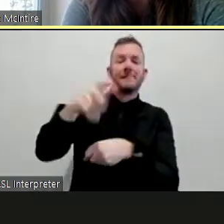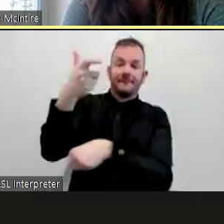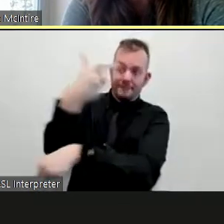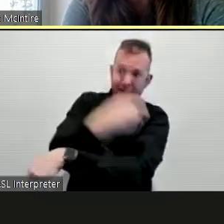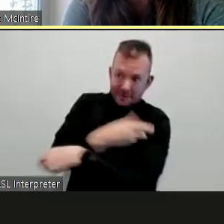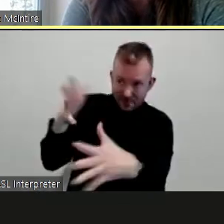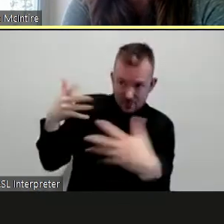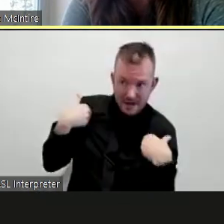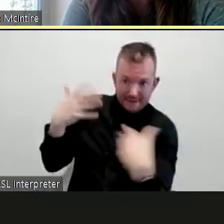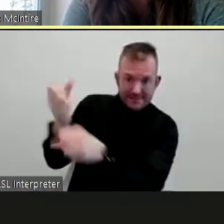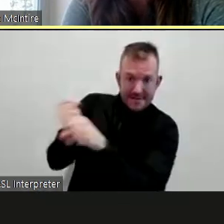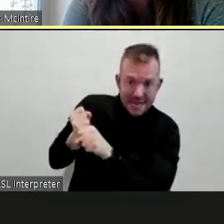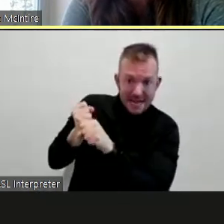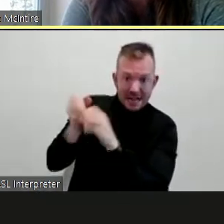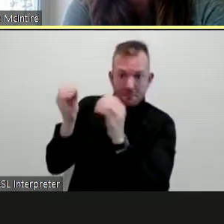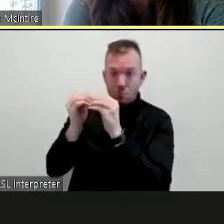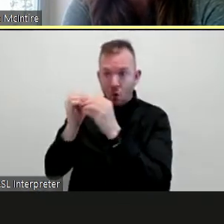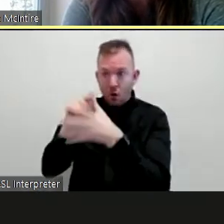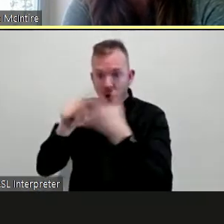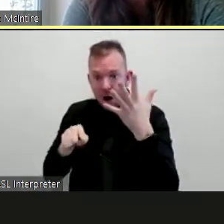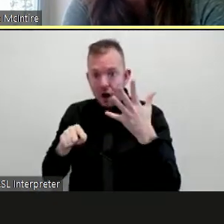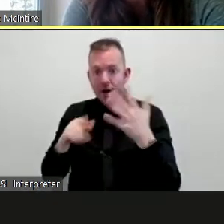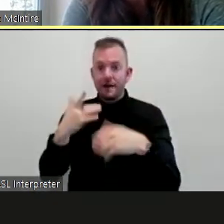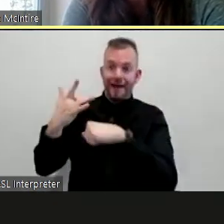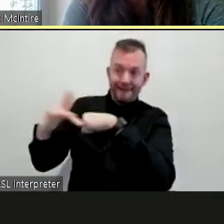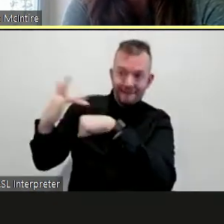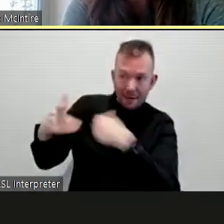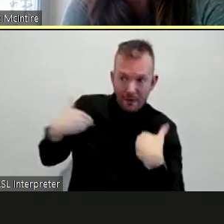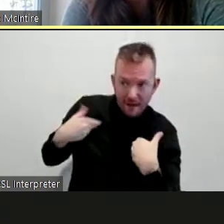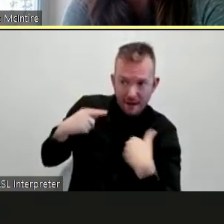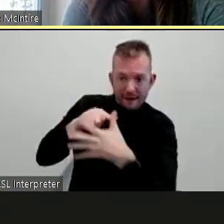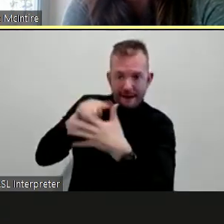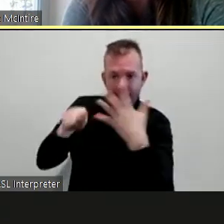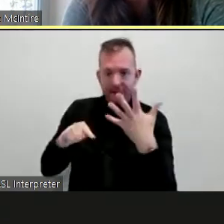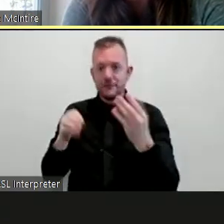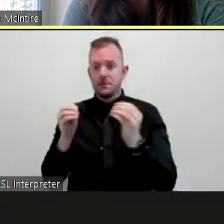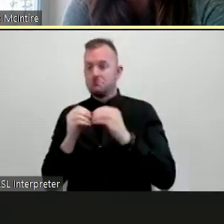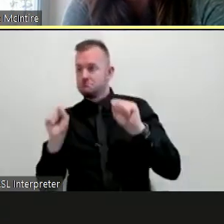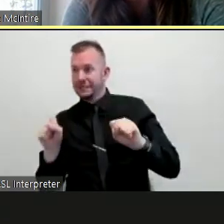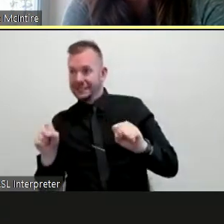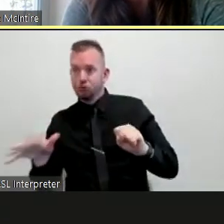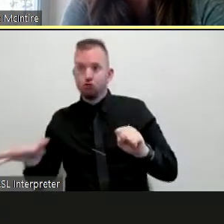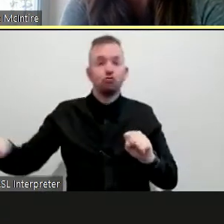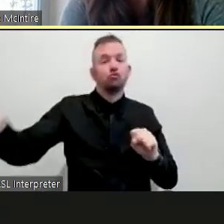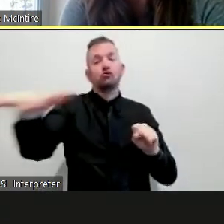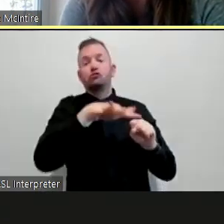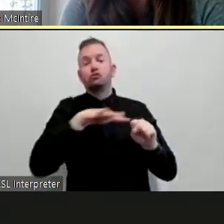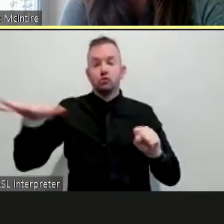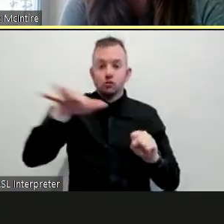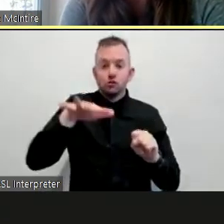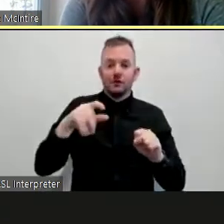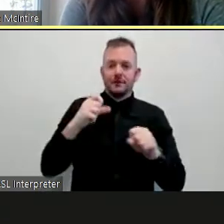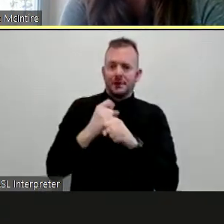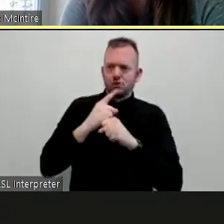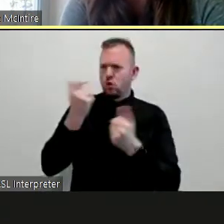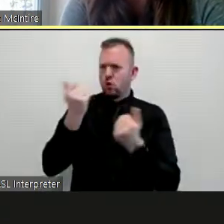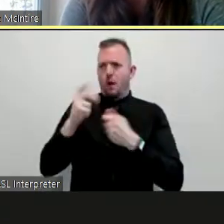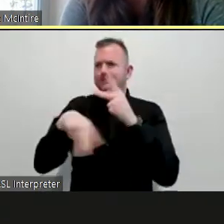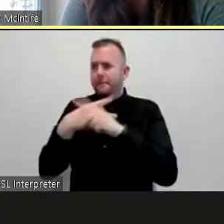including existing and potential new vaccine manufacturers and types. We are